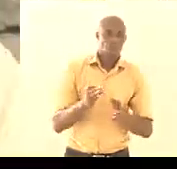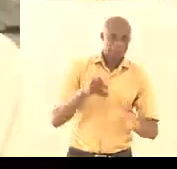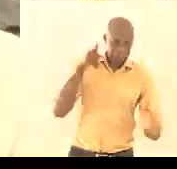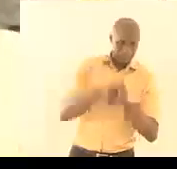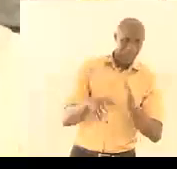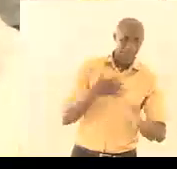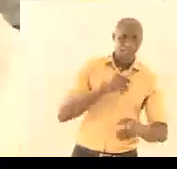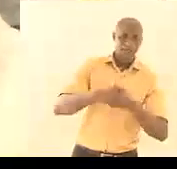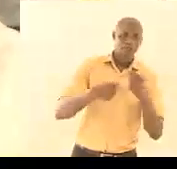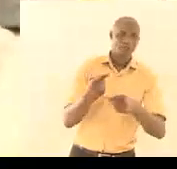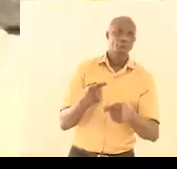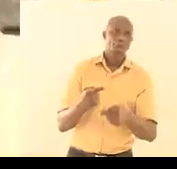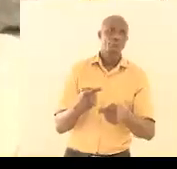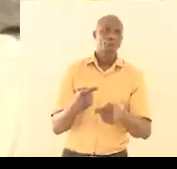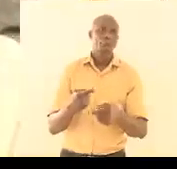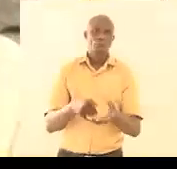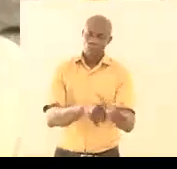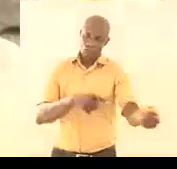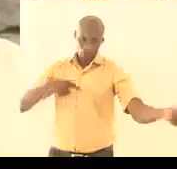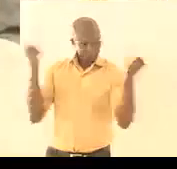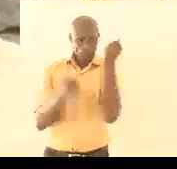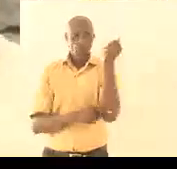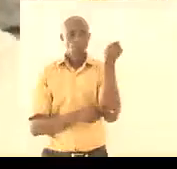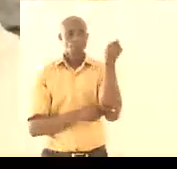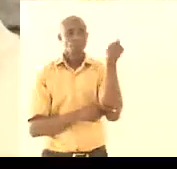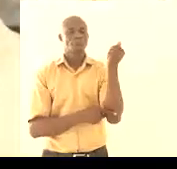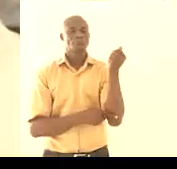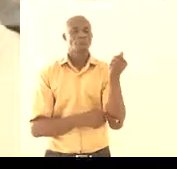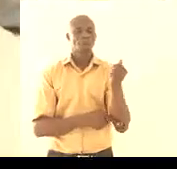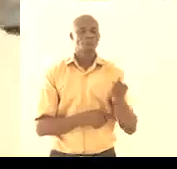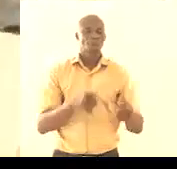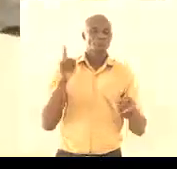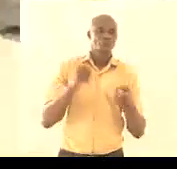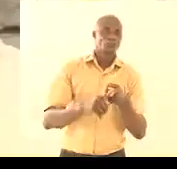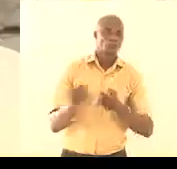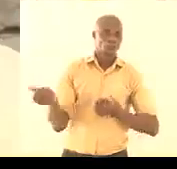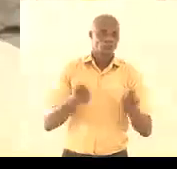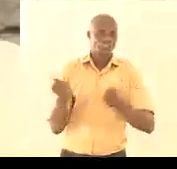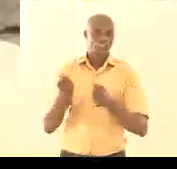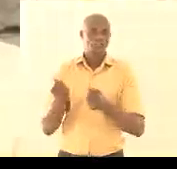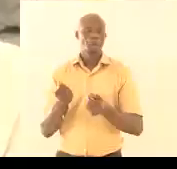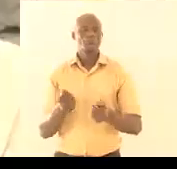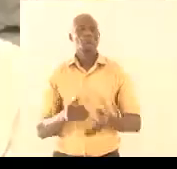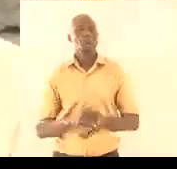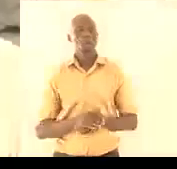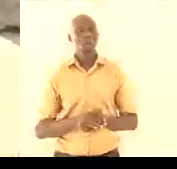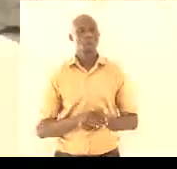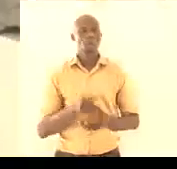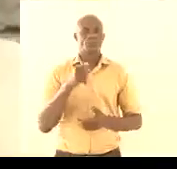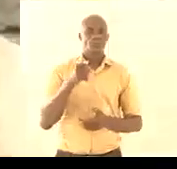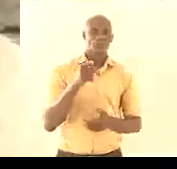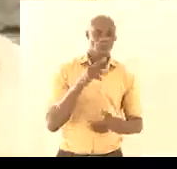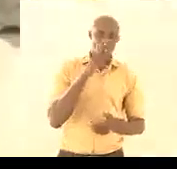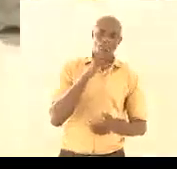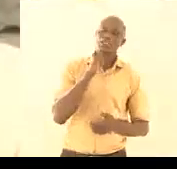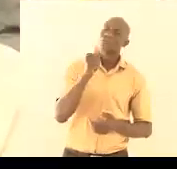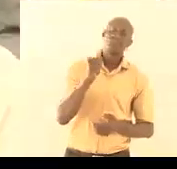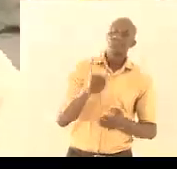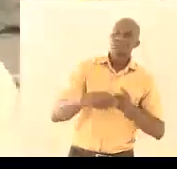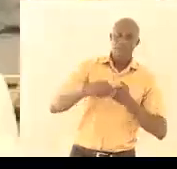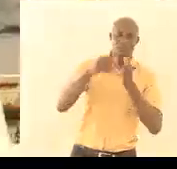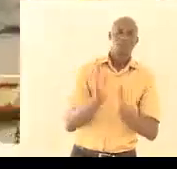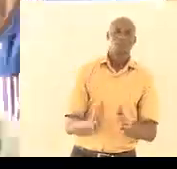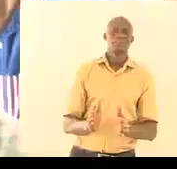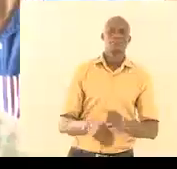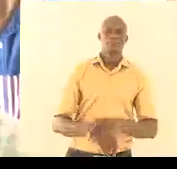go, bulala wielding kill and go, gun toting kill and go to drive around your constituency, you are a conqueror, you are not a